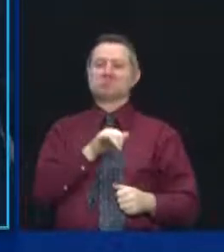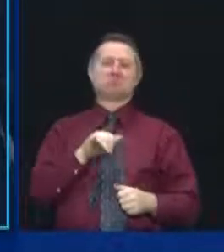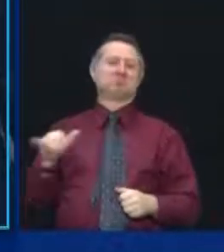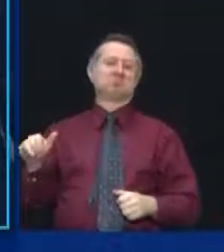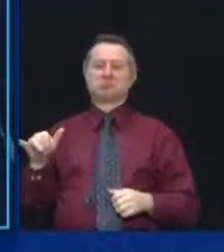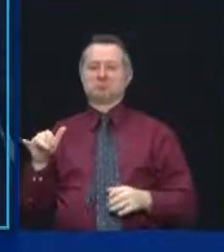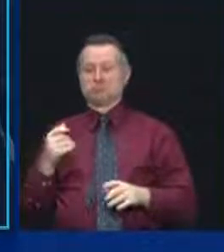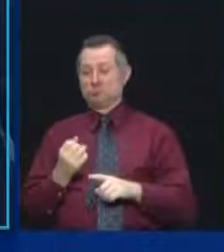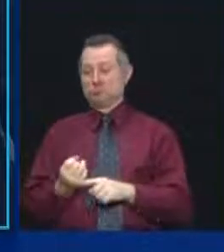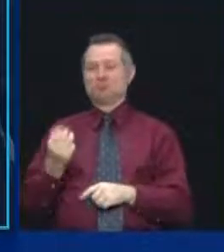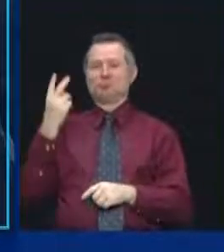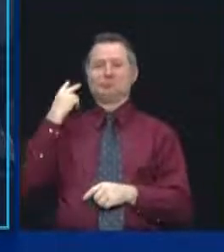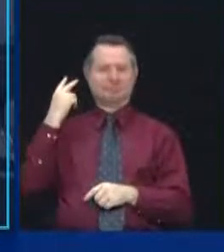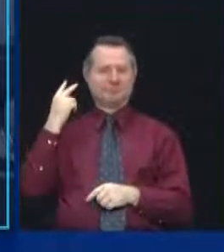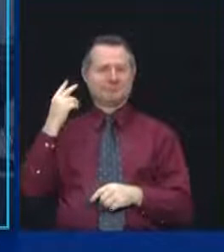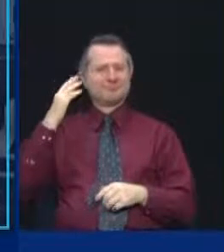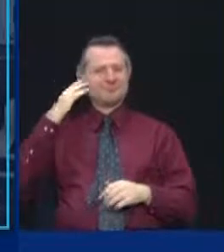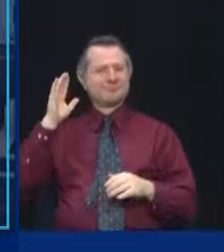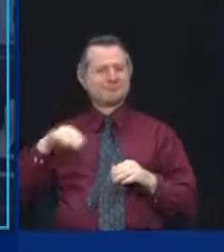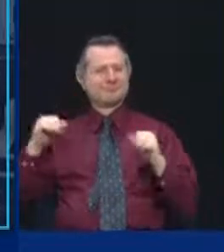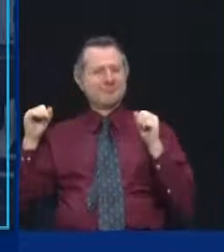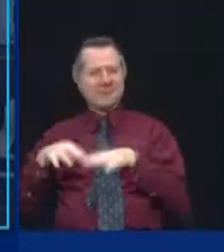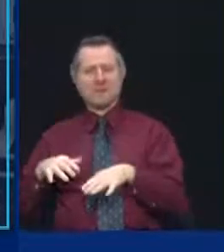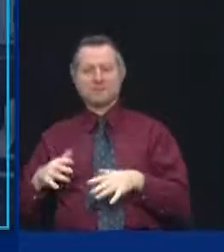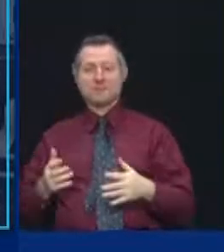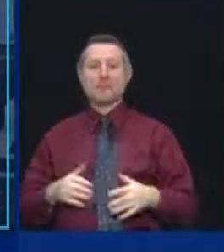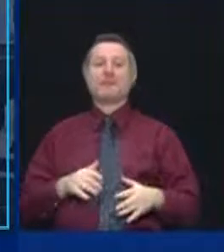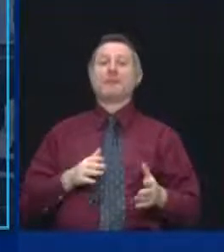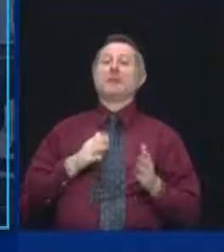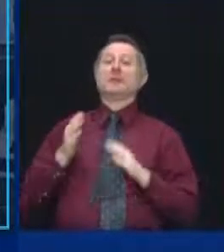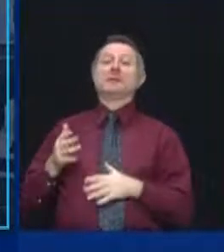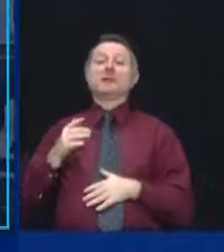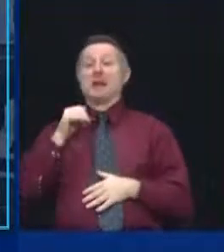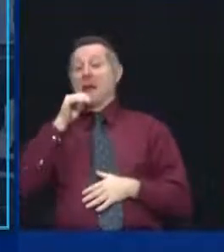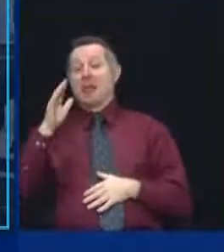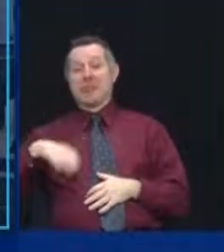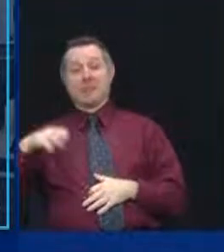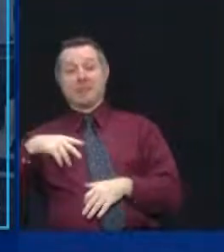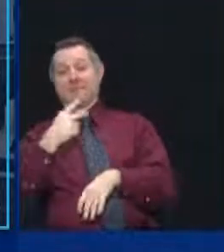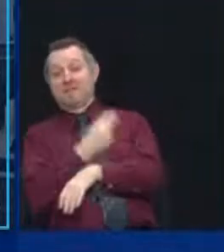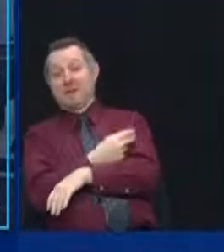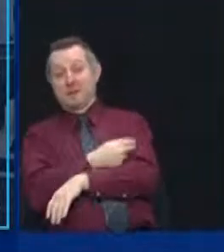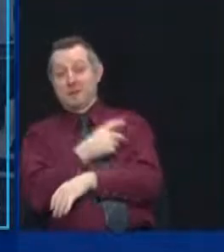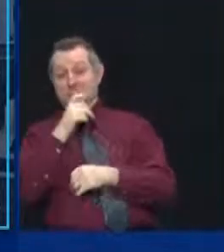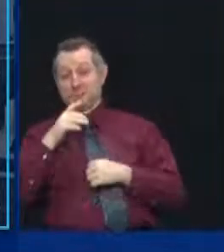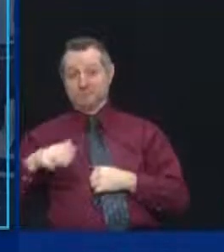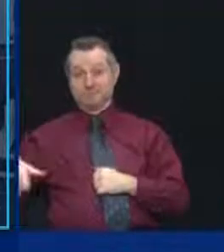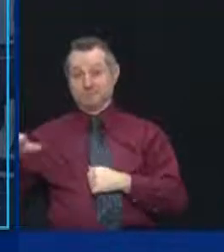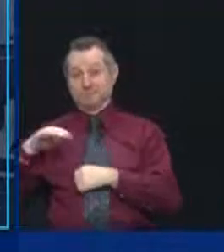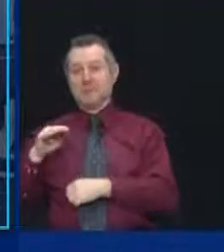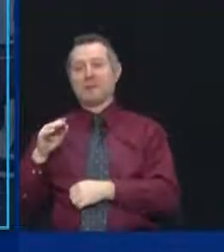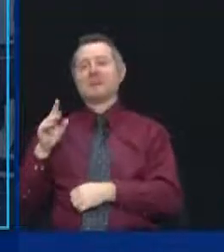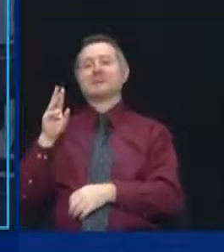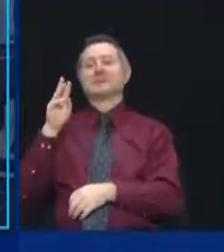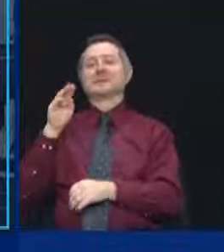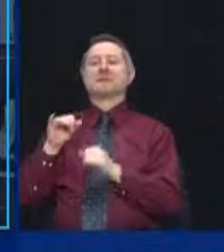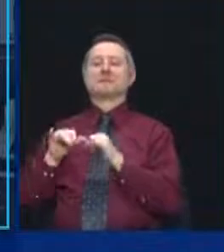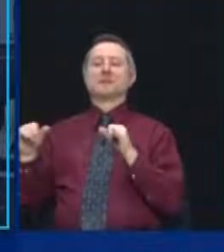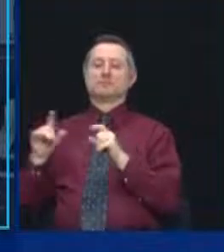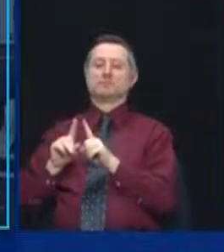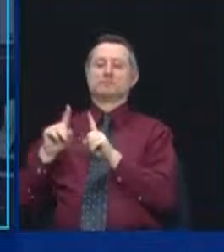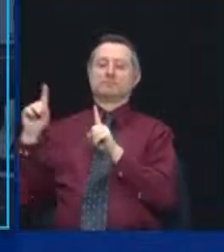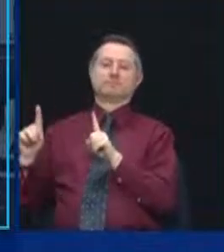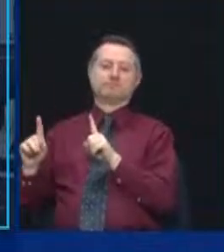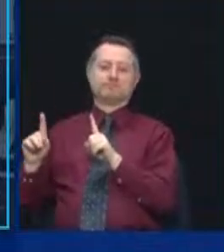ago. For unvaccinated people, the 6-foot distancing